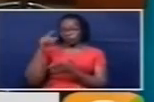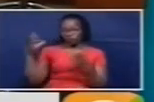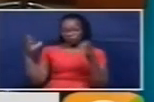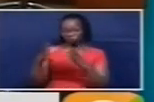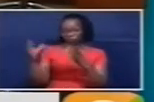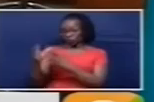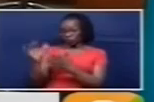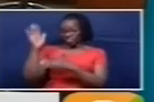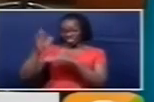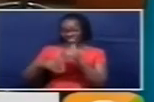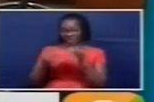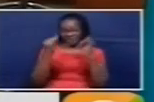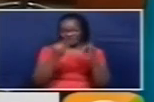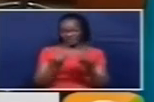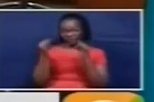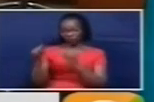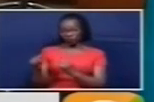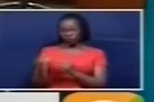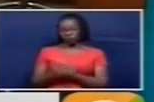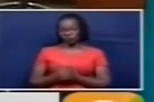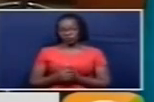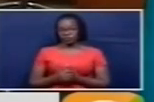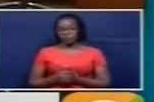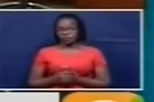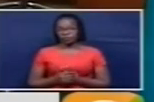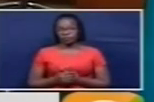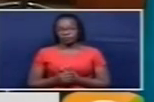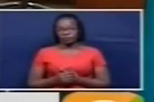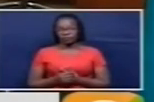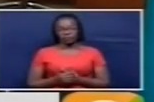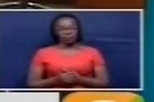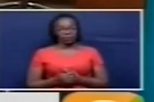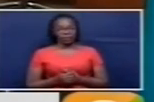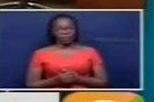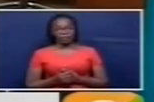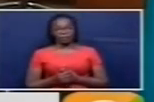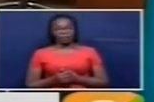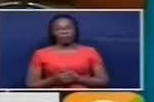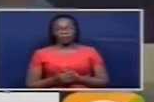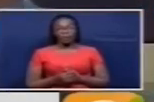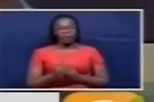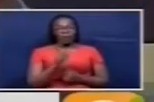to individuals. They don't follow individuals, but they follow waves in regards to parties.